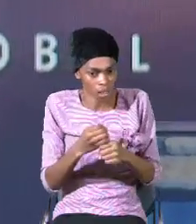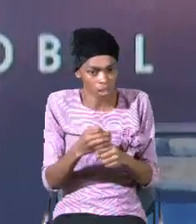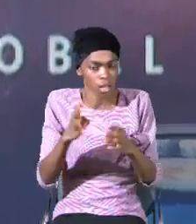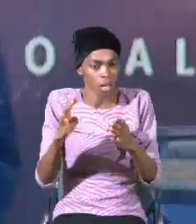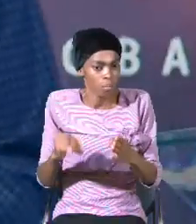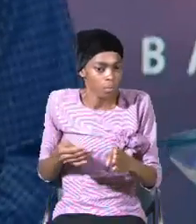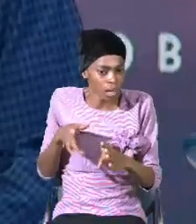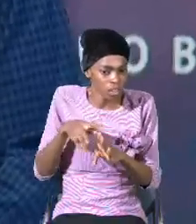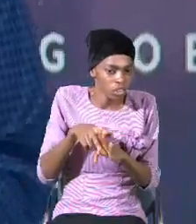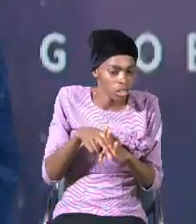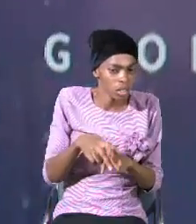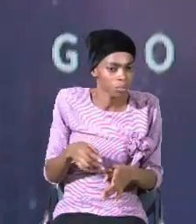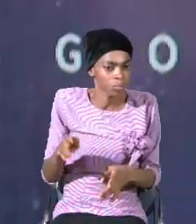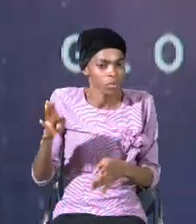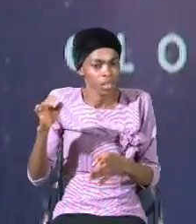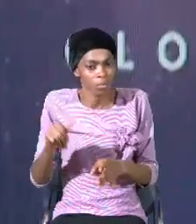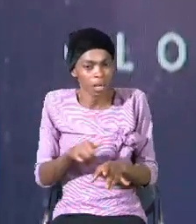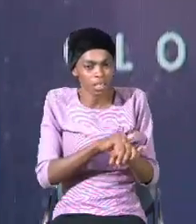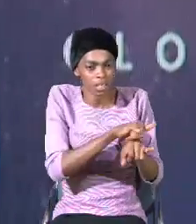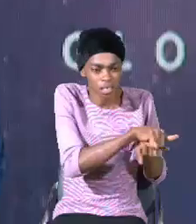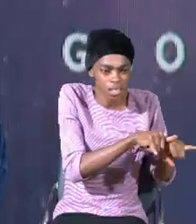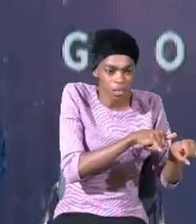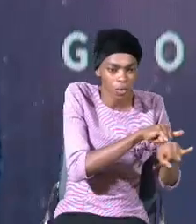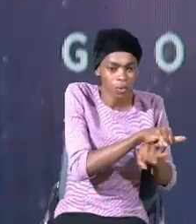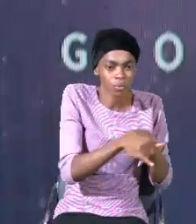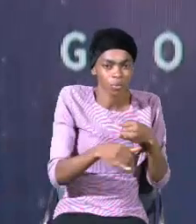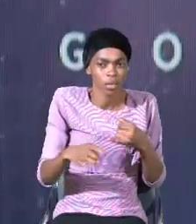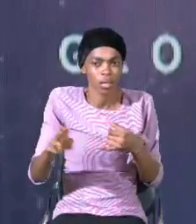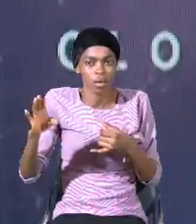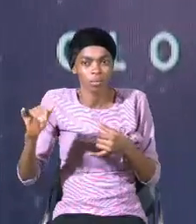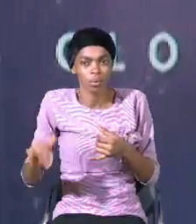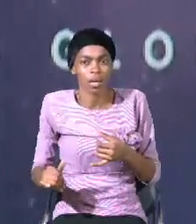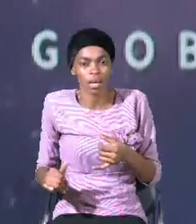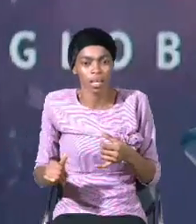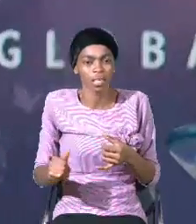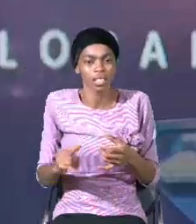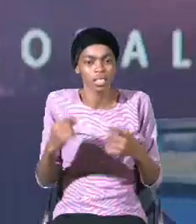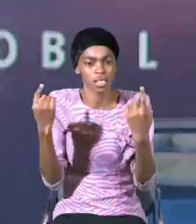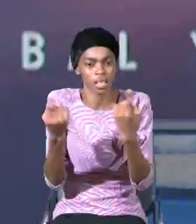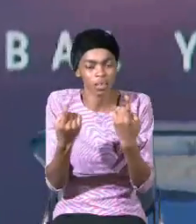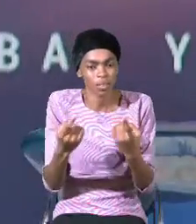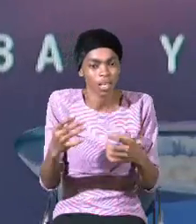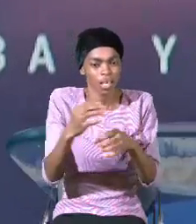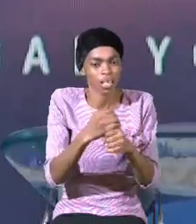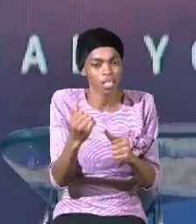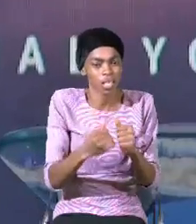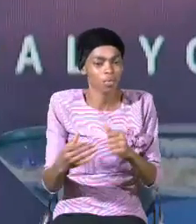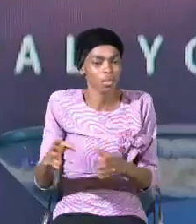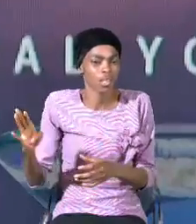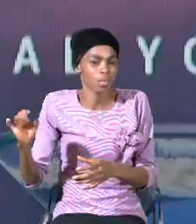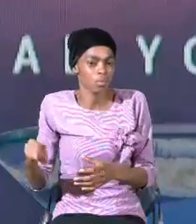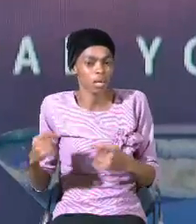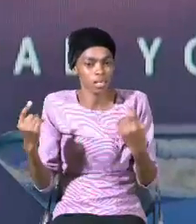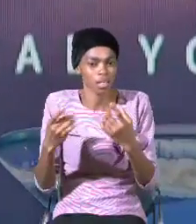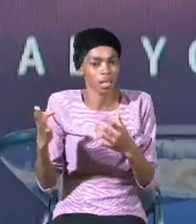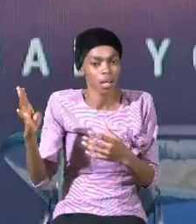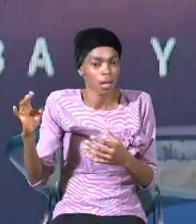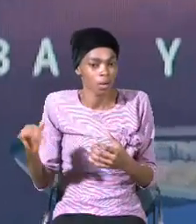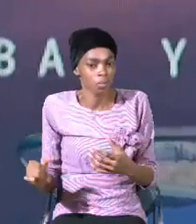He gets everything by fraud. He gets everything by iniquity. He gets everything by crime. So